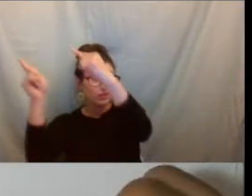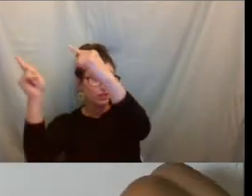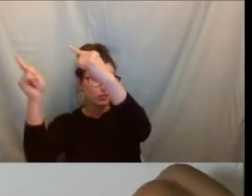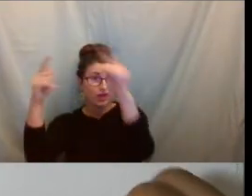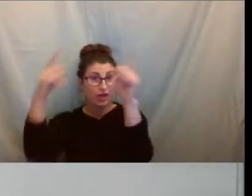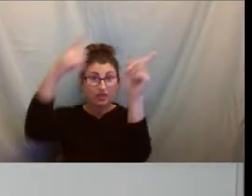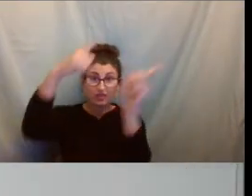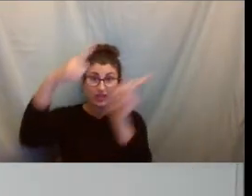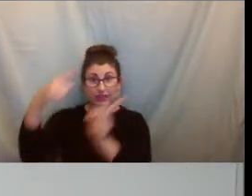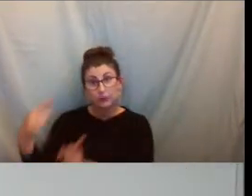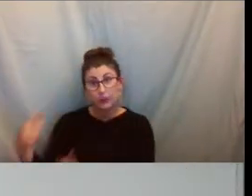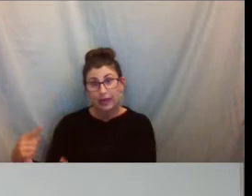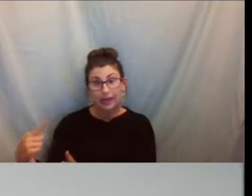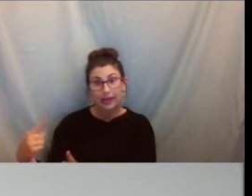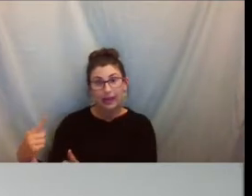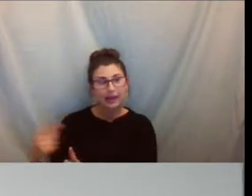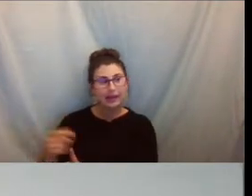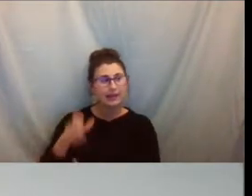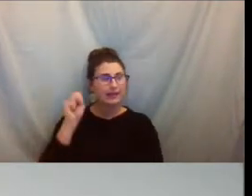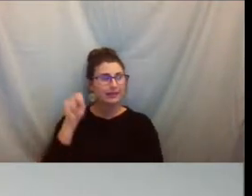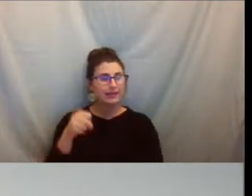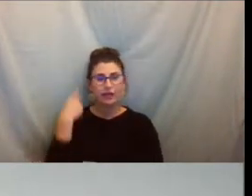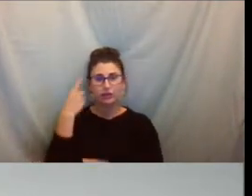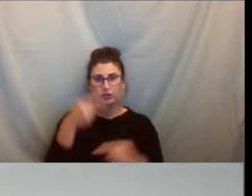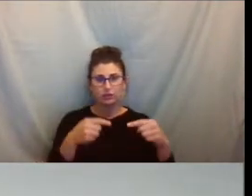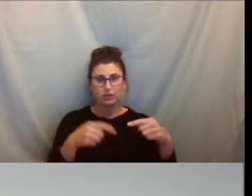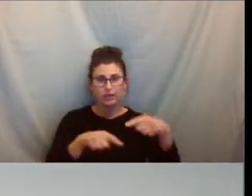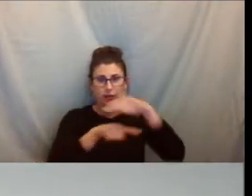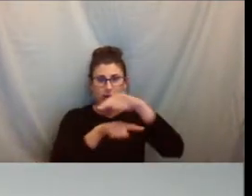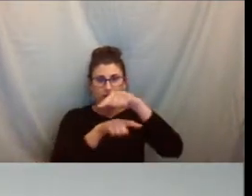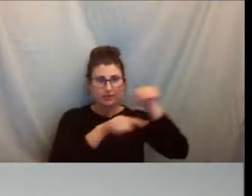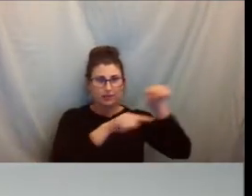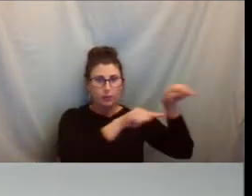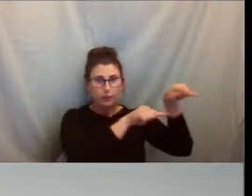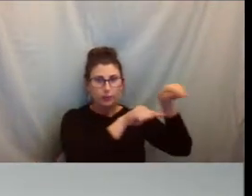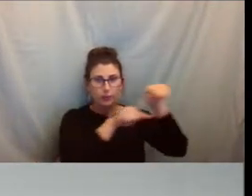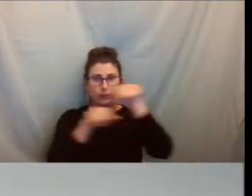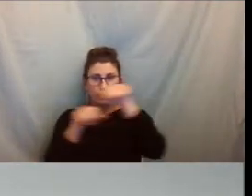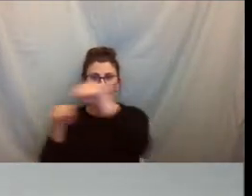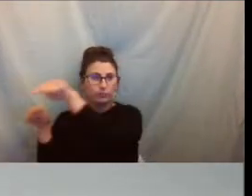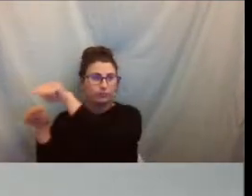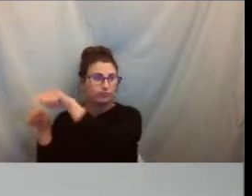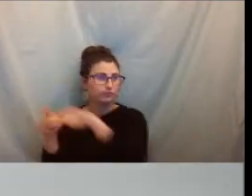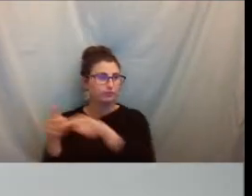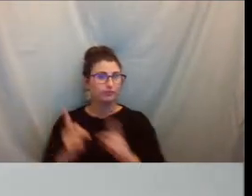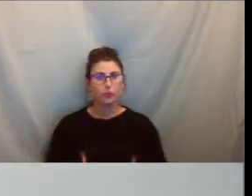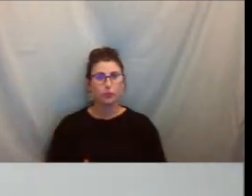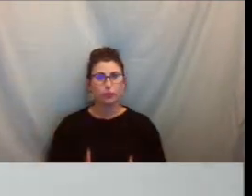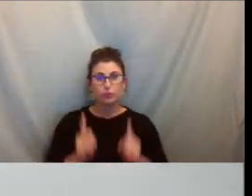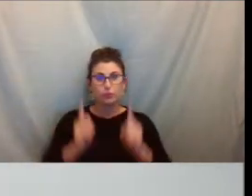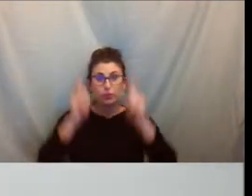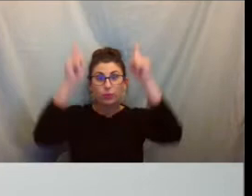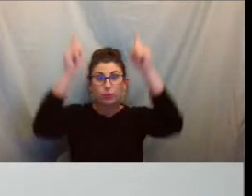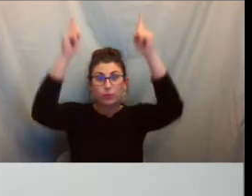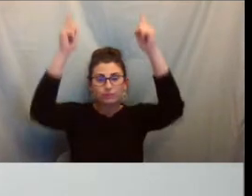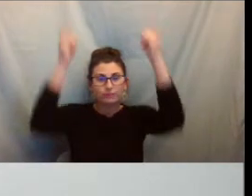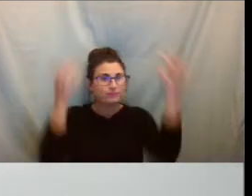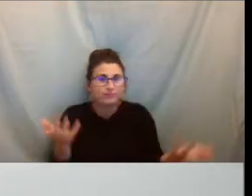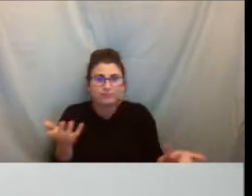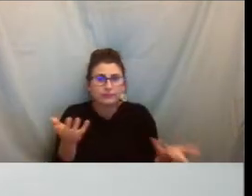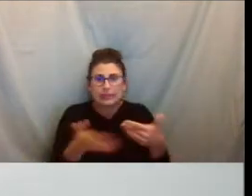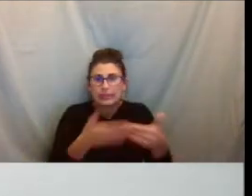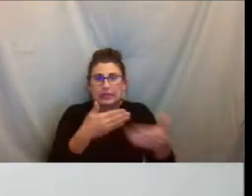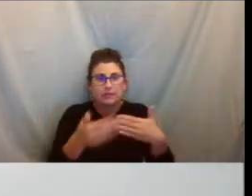They can look like that. They can look going this way. They can go straight up and